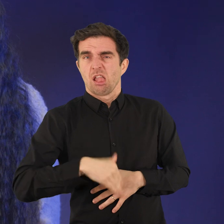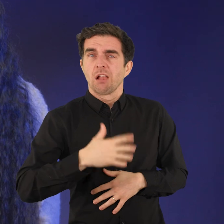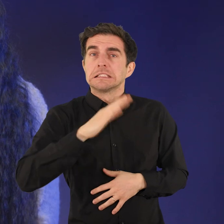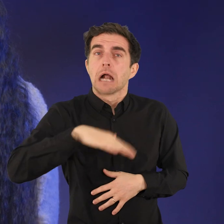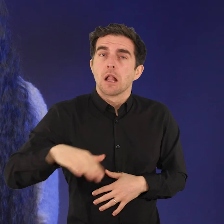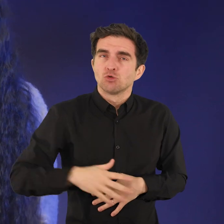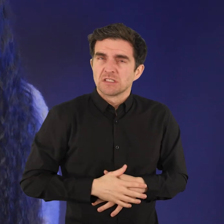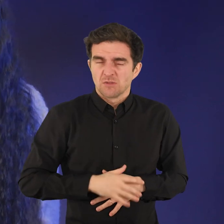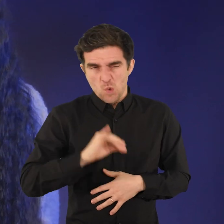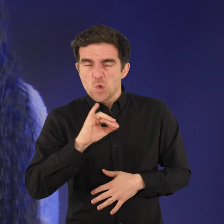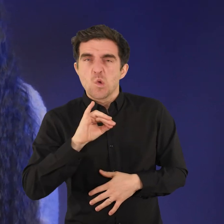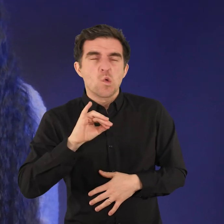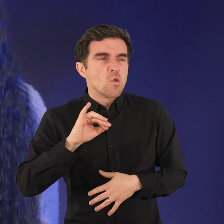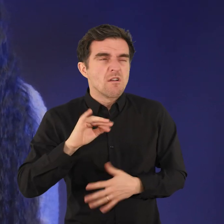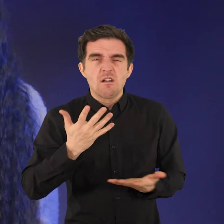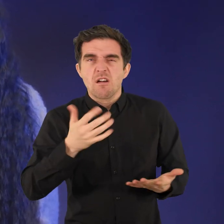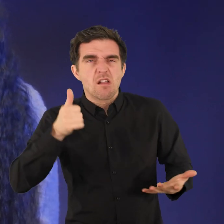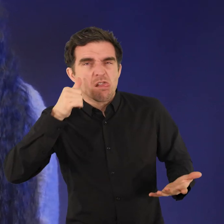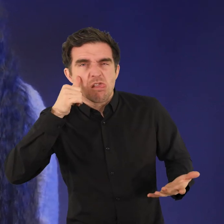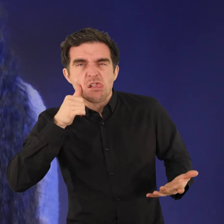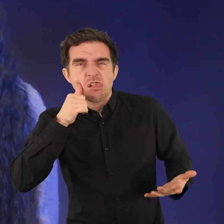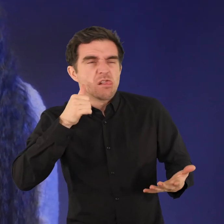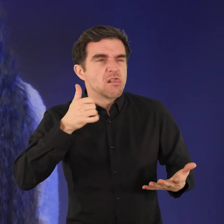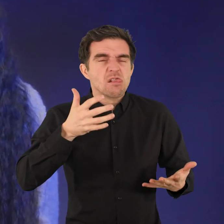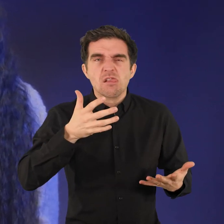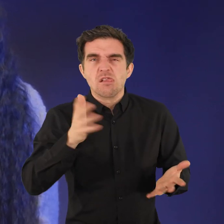doing it in a very sneaky and